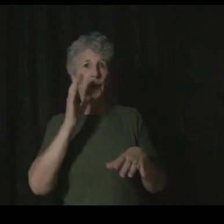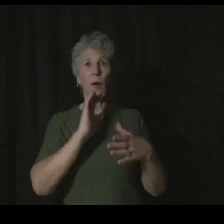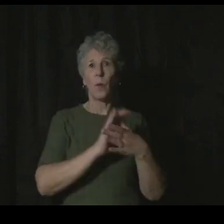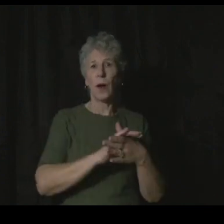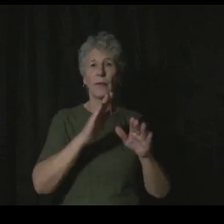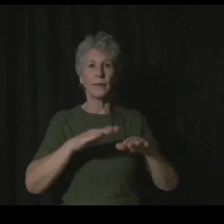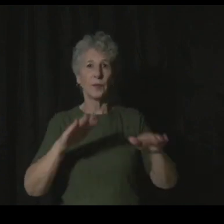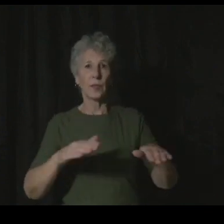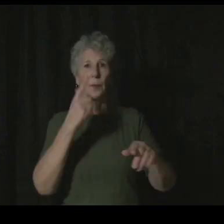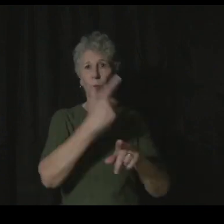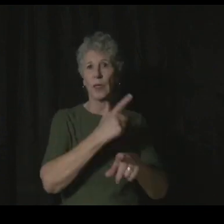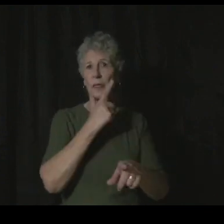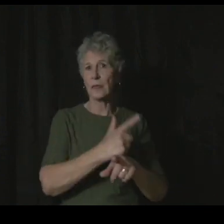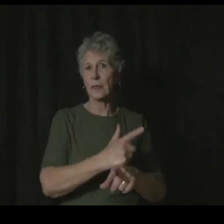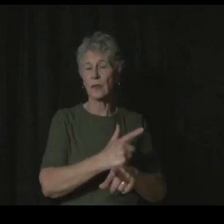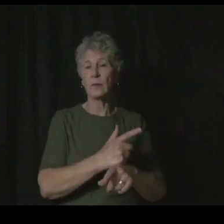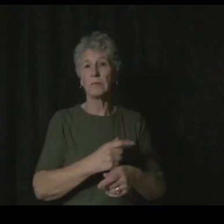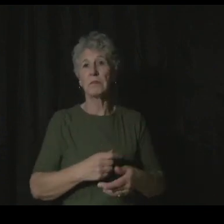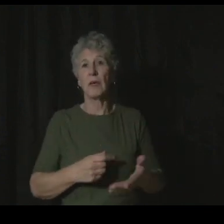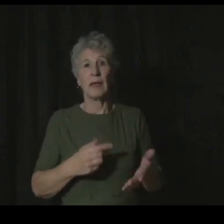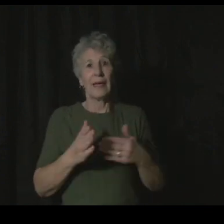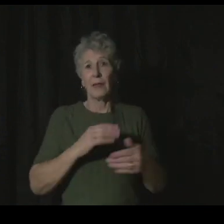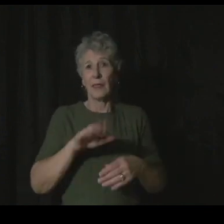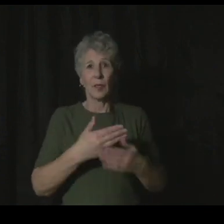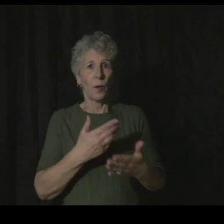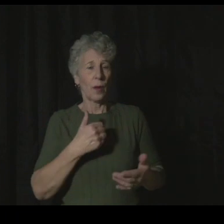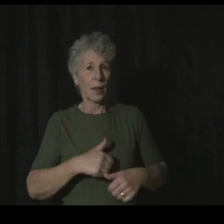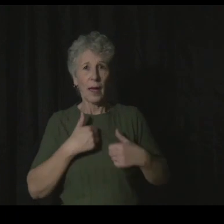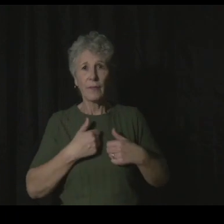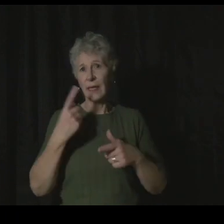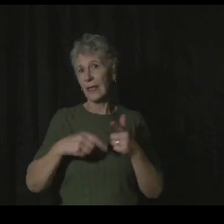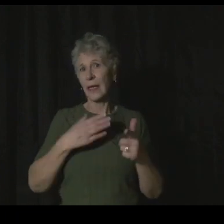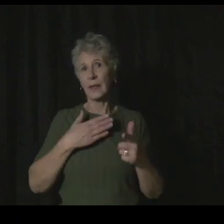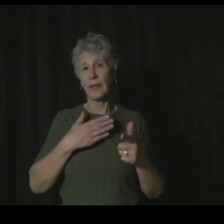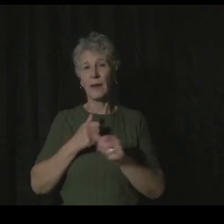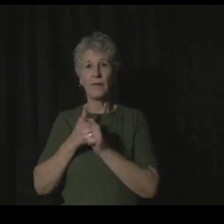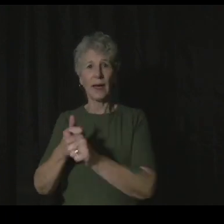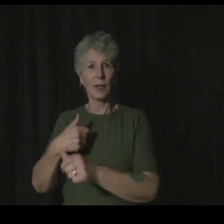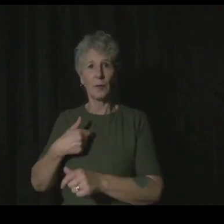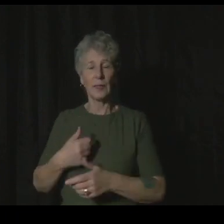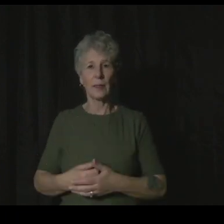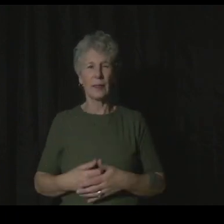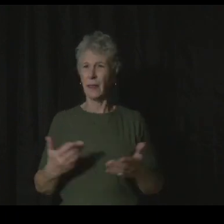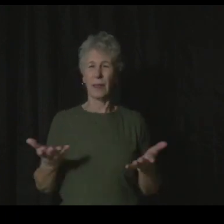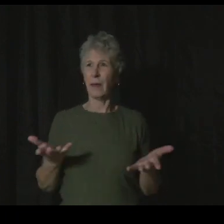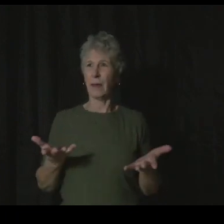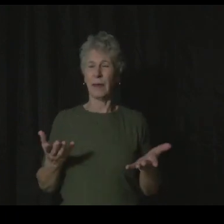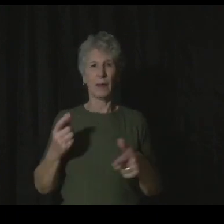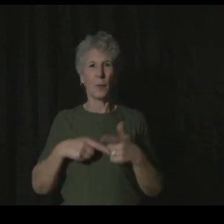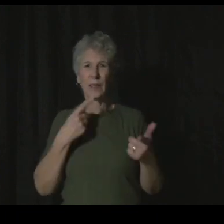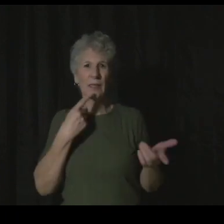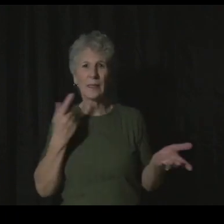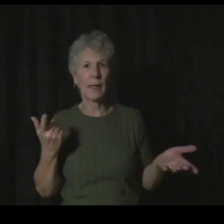and children and brothers and sisters, even his own life, he can't be my disciple. What's he saying?